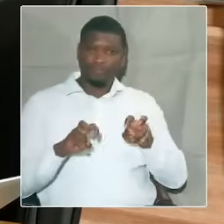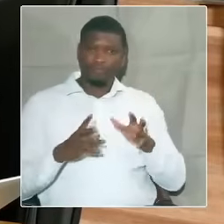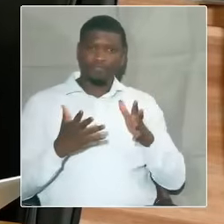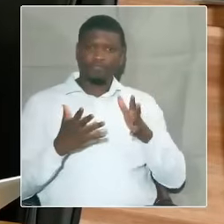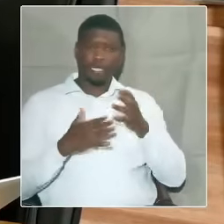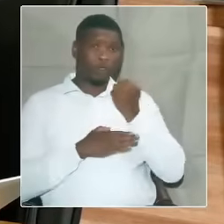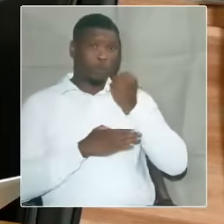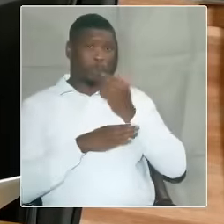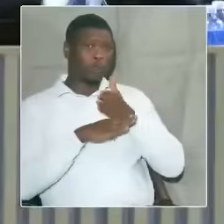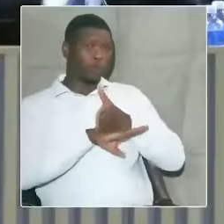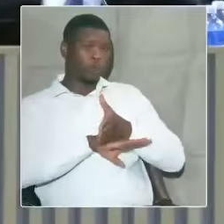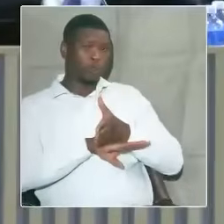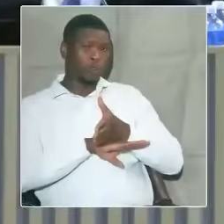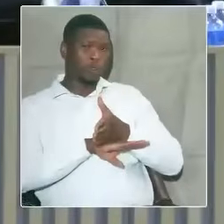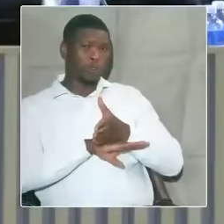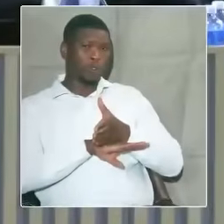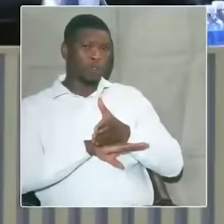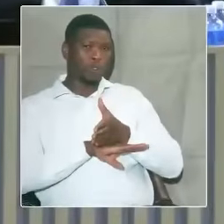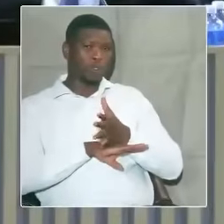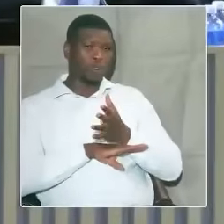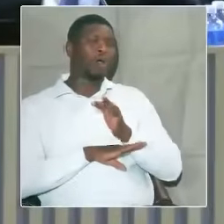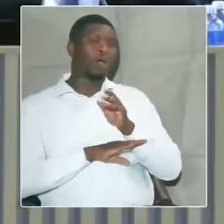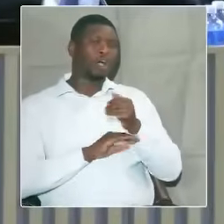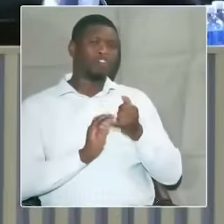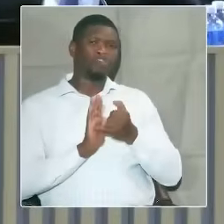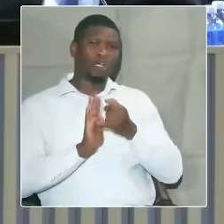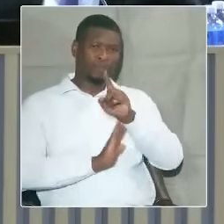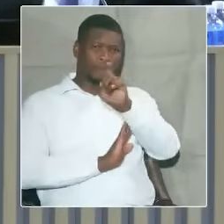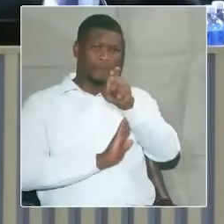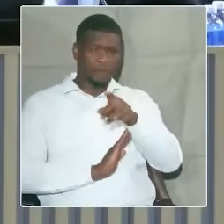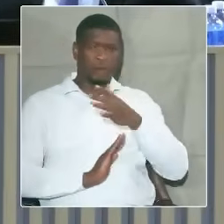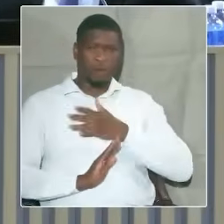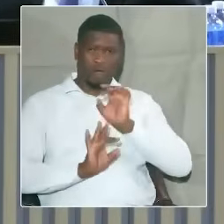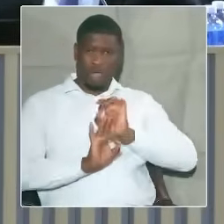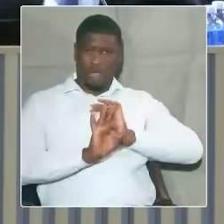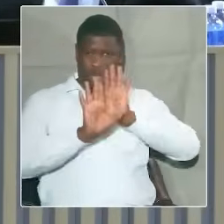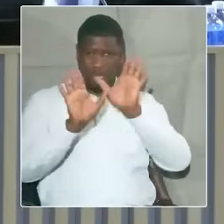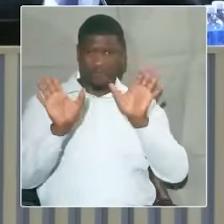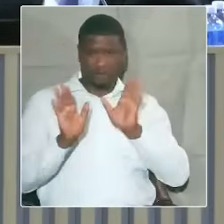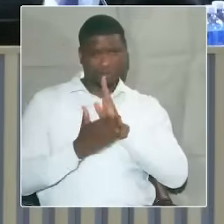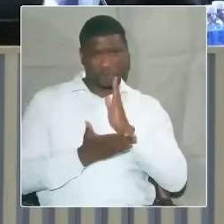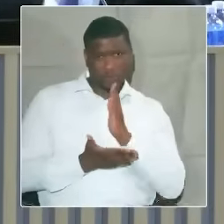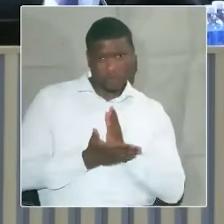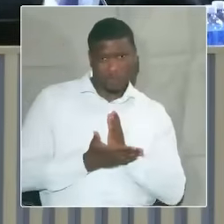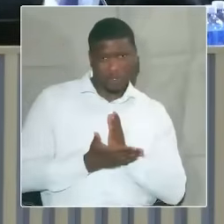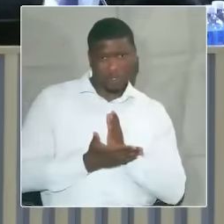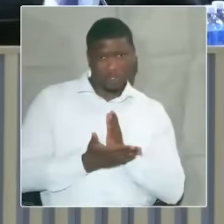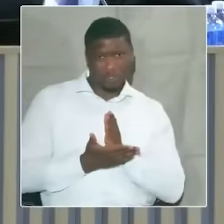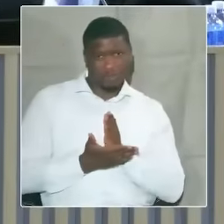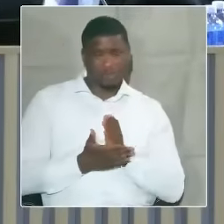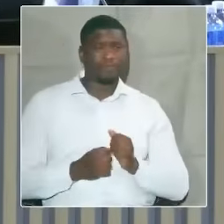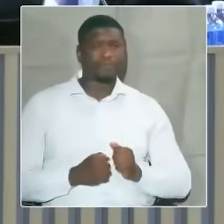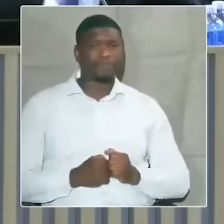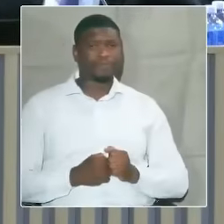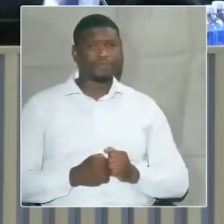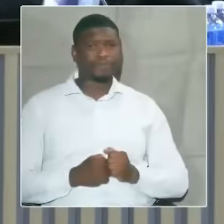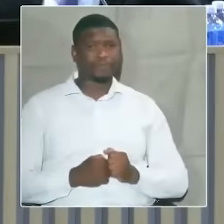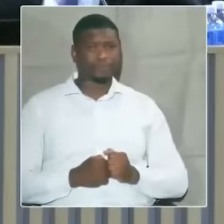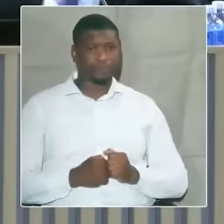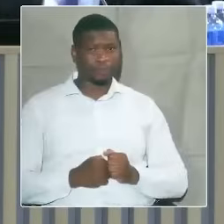given this background, you requested. I'm sorry, this may have been clarified, I'm not